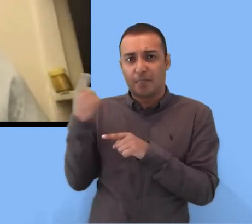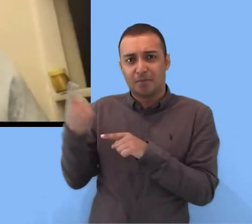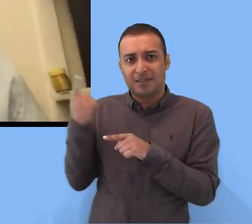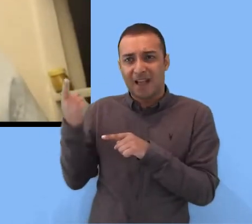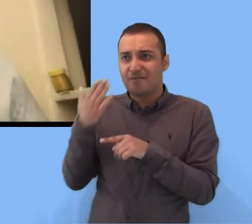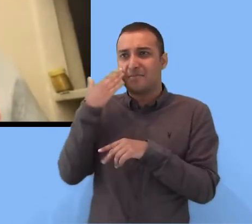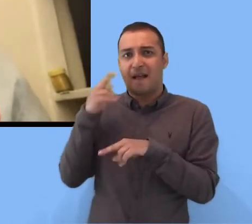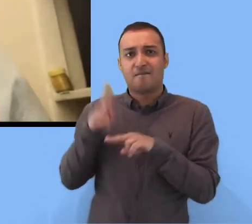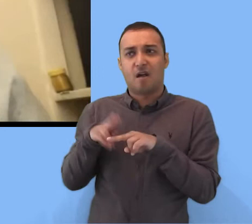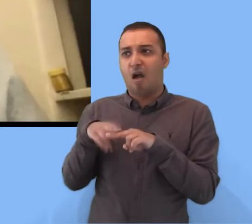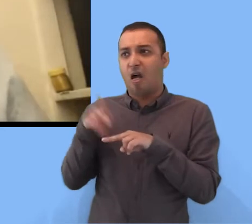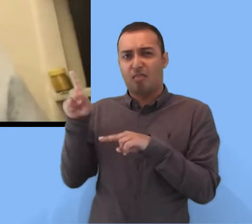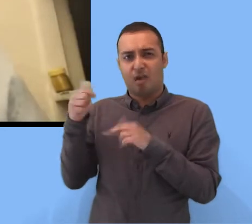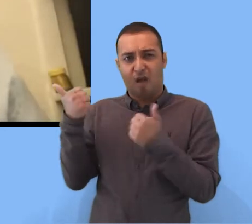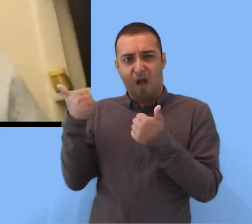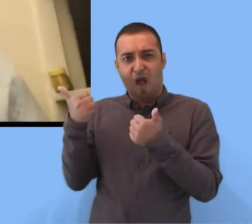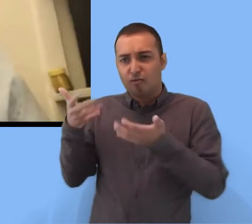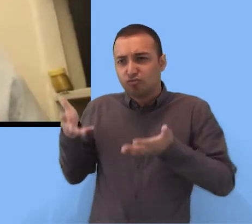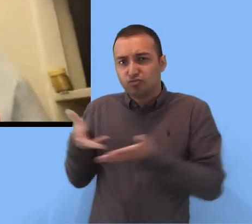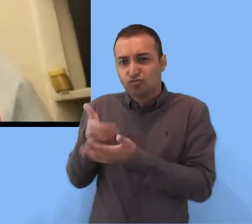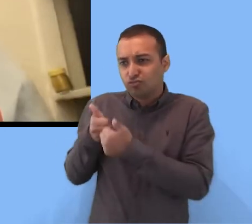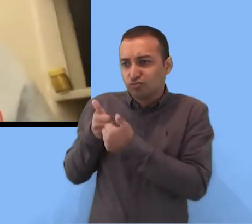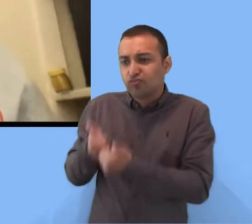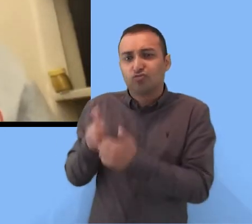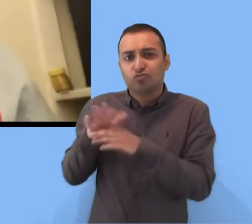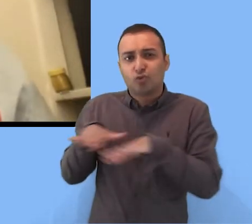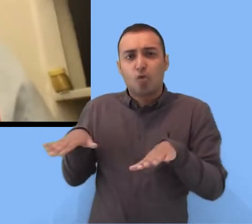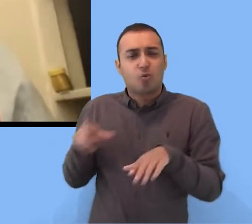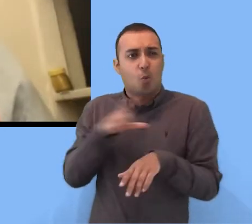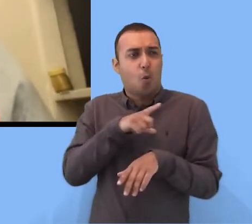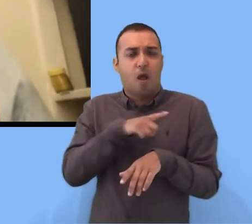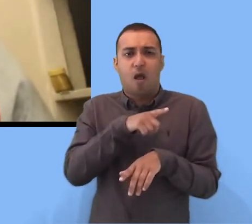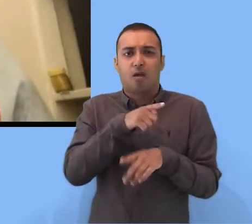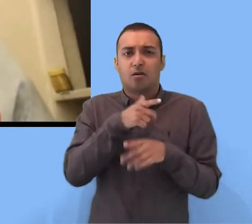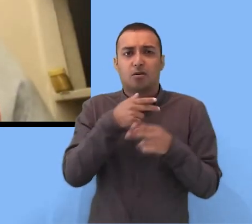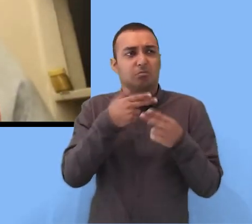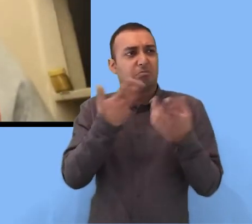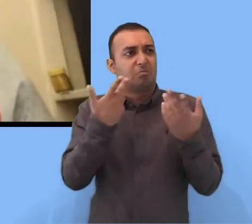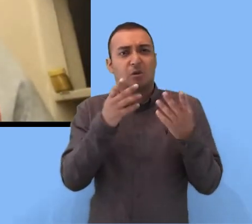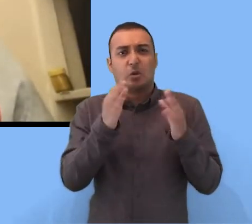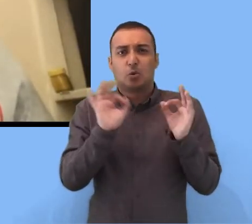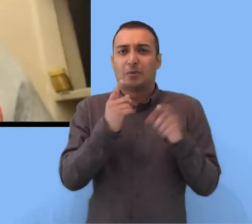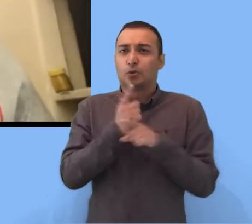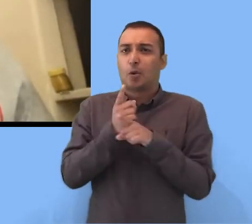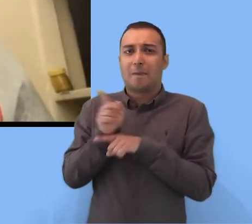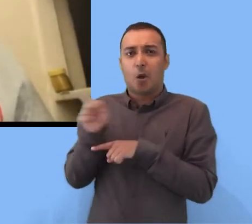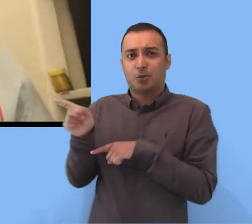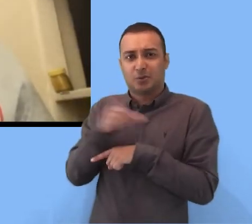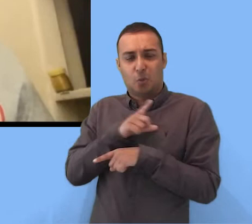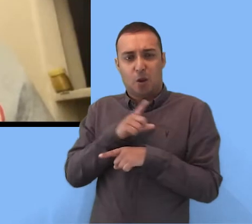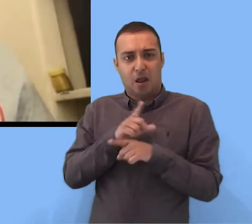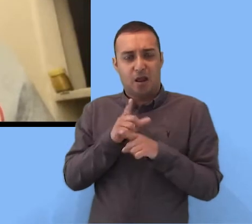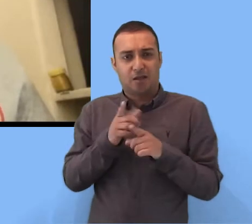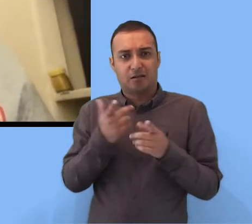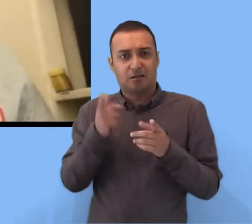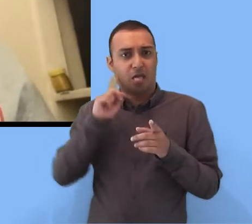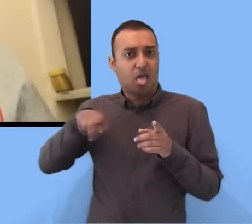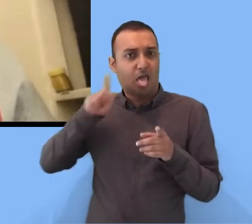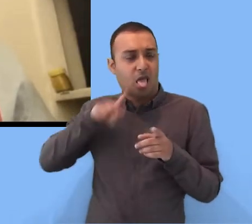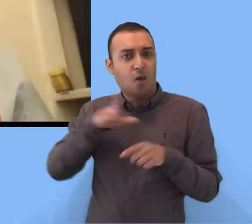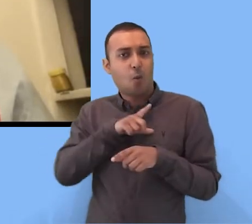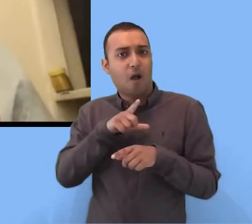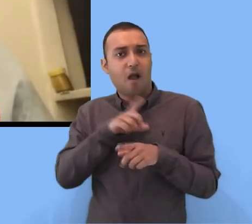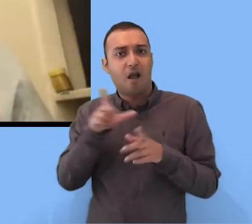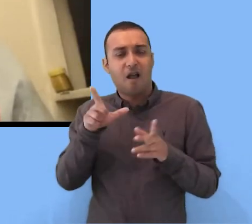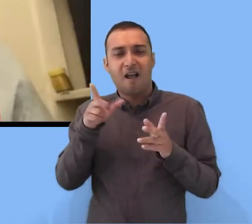And when I read that quote, it made me think, you know, of my position in the early years, because, you know, the image of Black